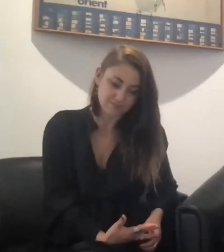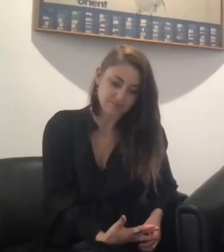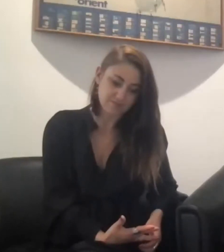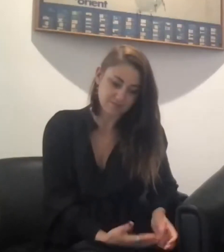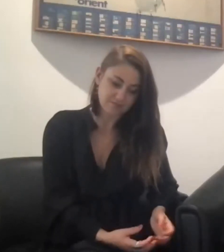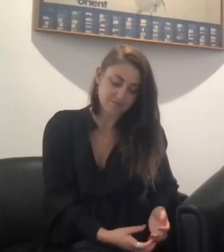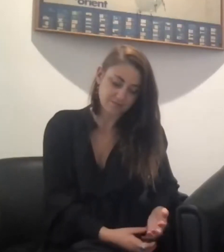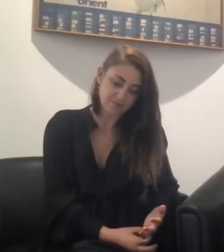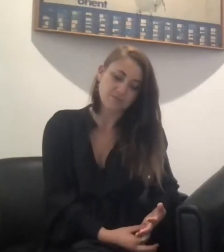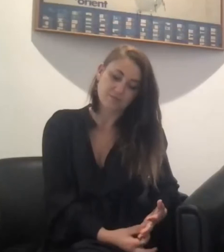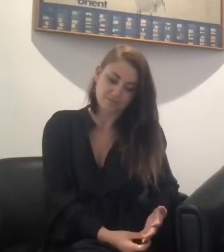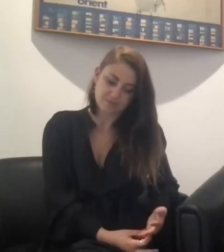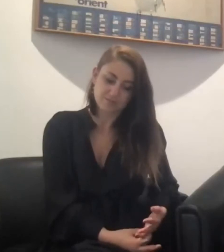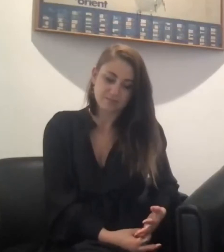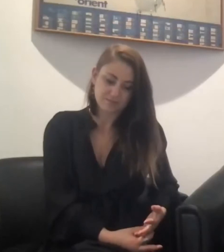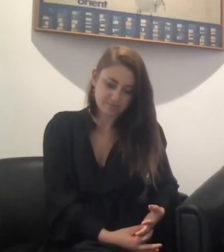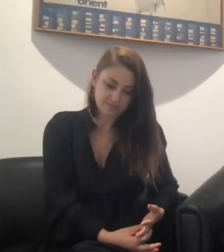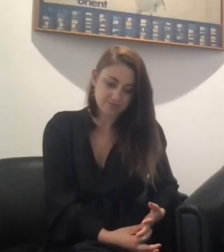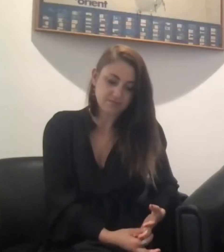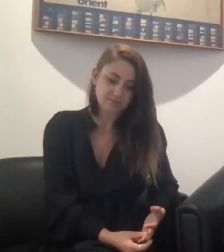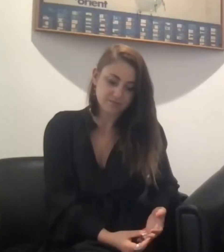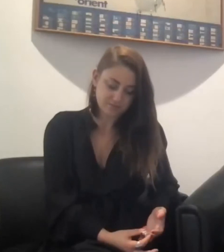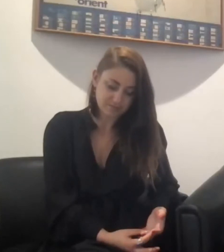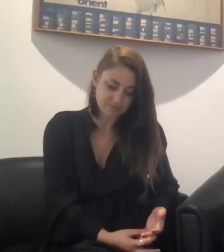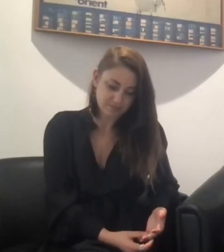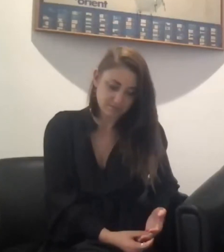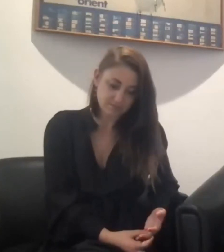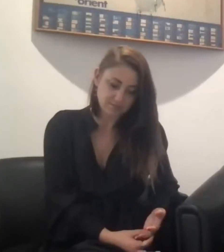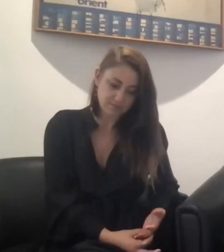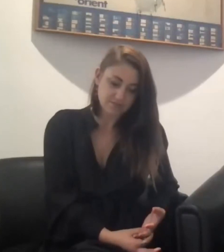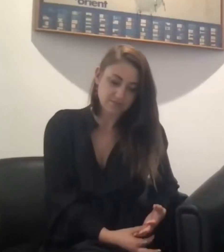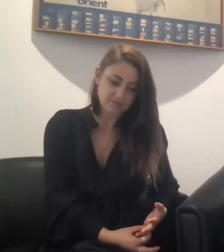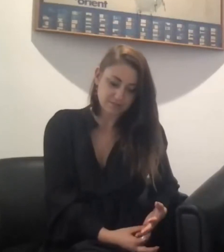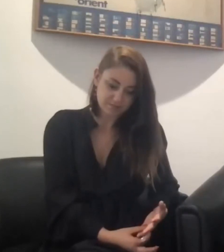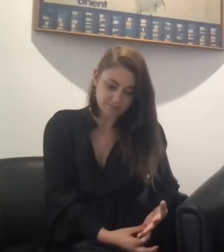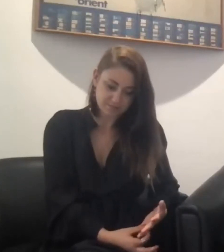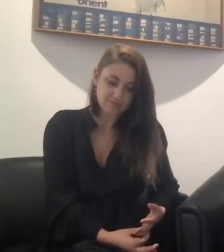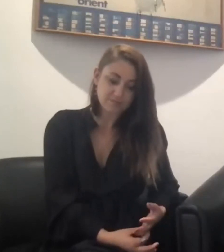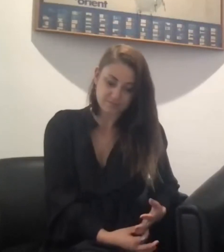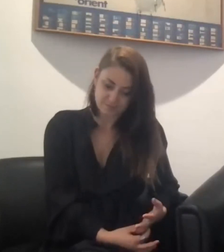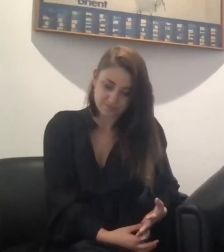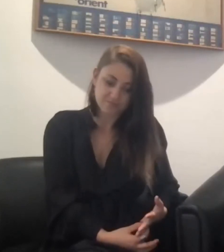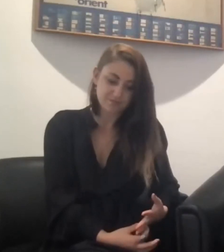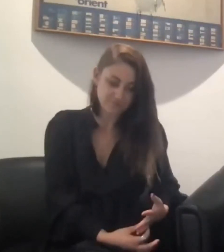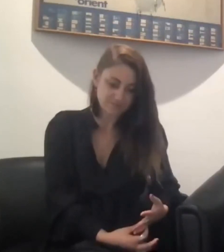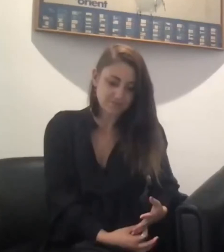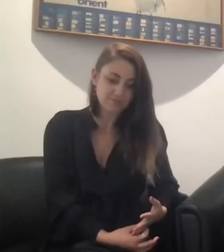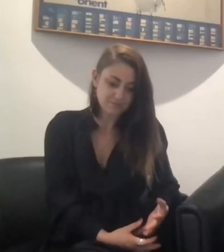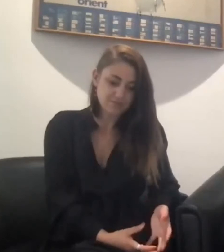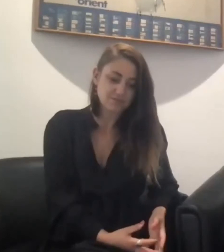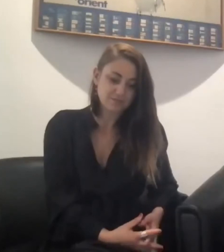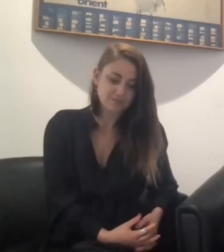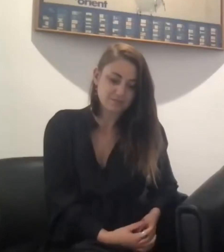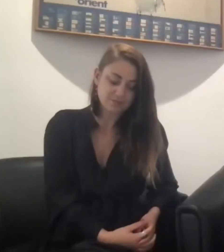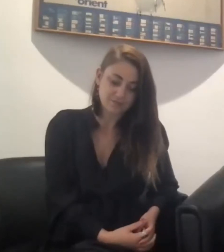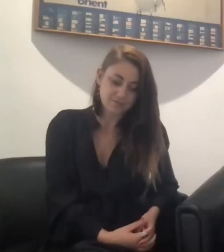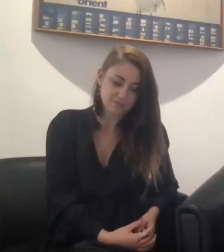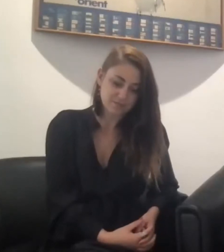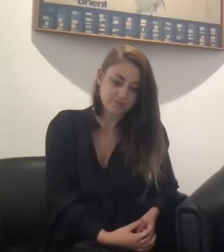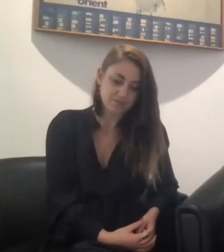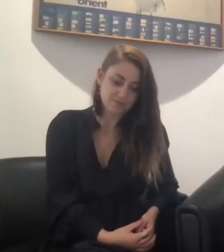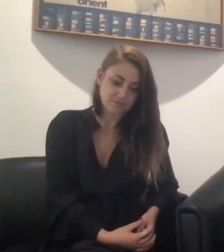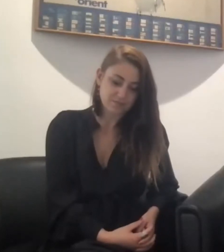an African language. In 2050, thanks to Africa, there could be 7